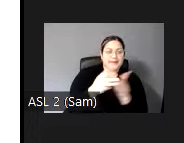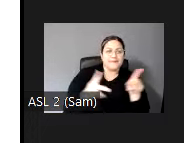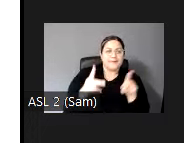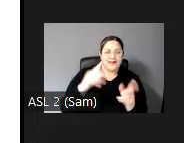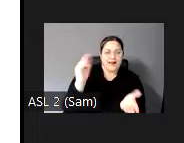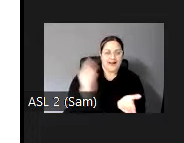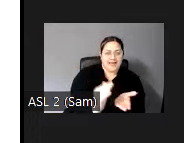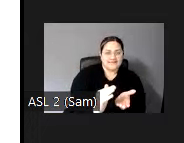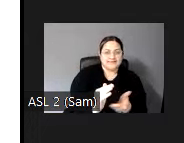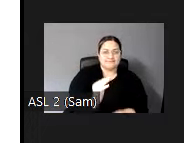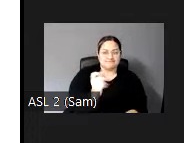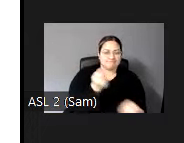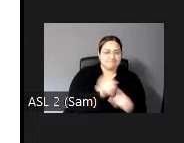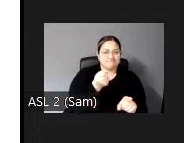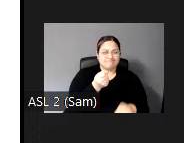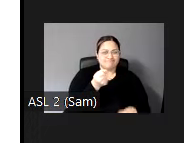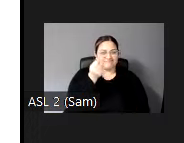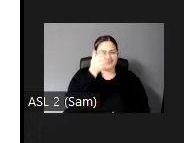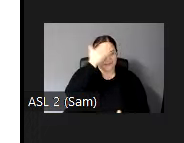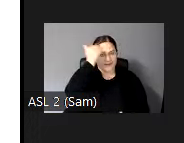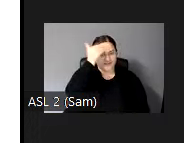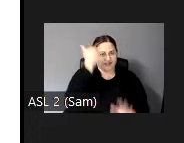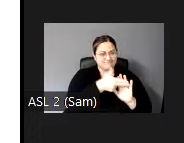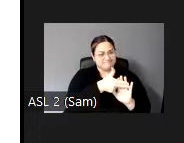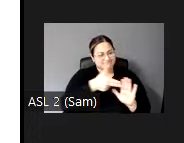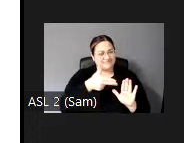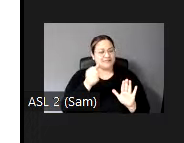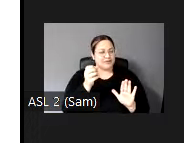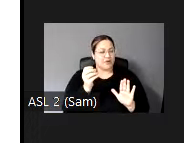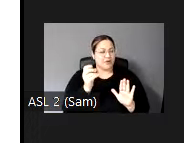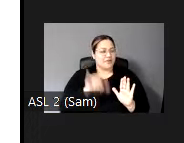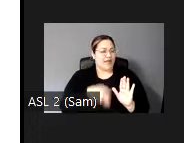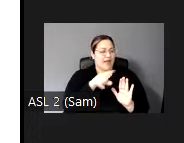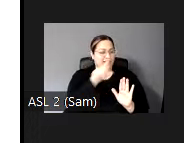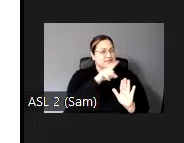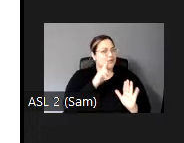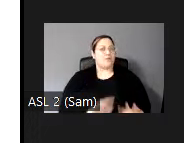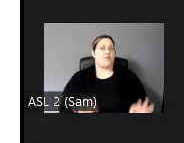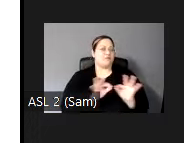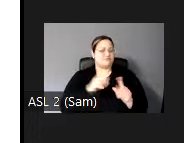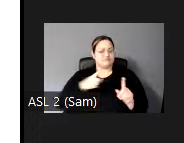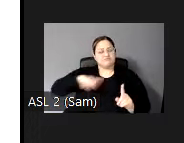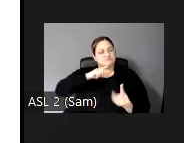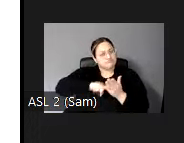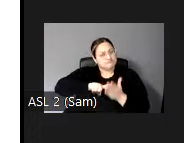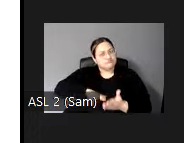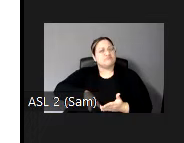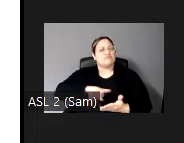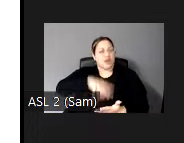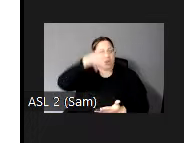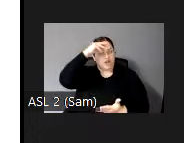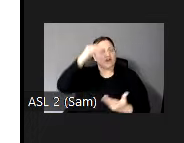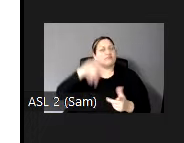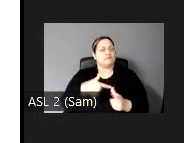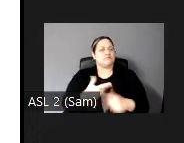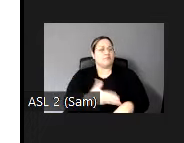really investigating and learning more about how we can prevent dementia, as well as, and many of you on the call may have